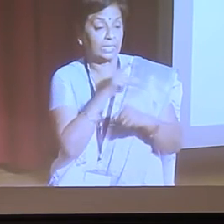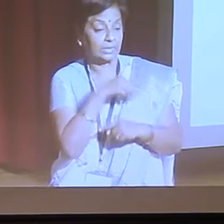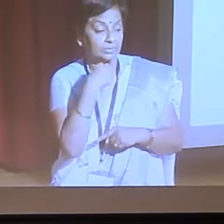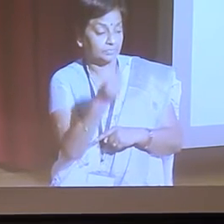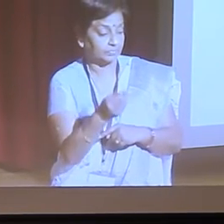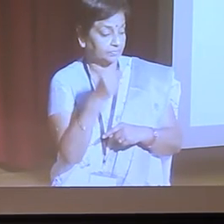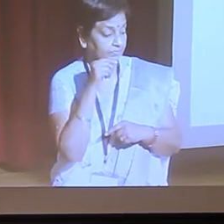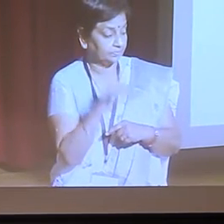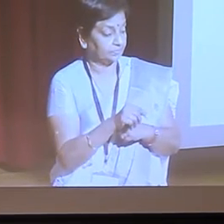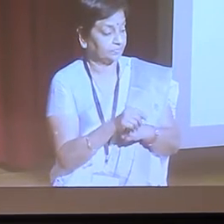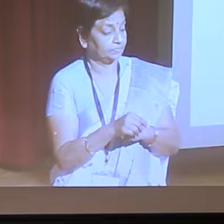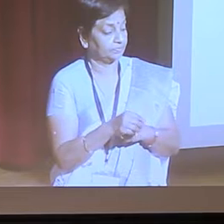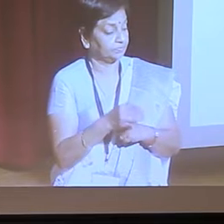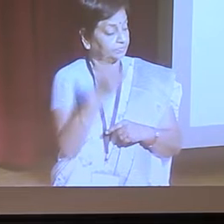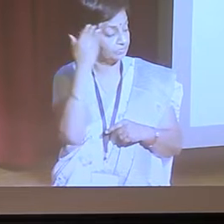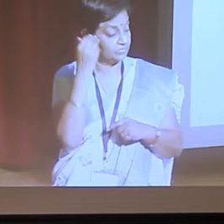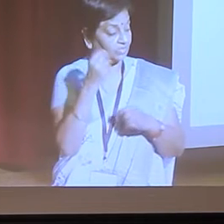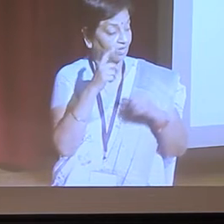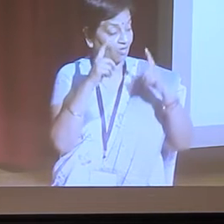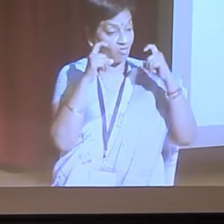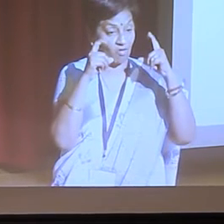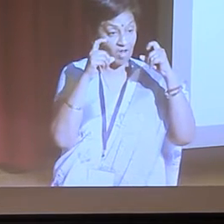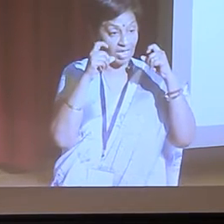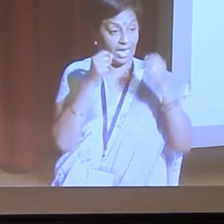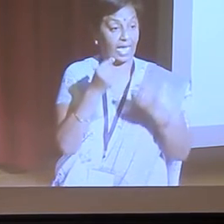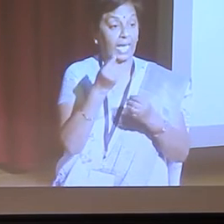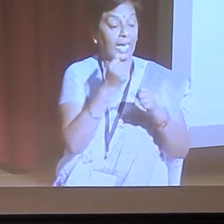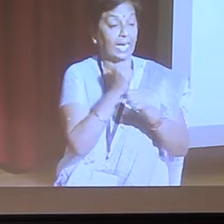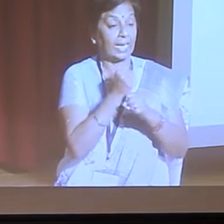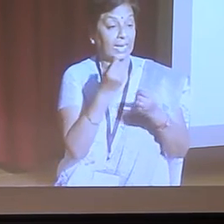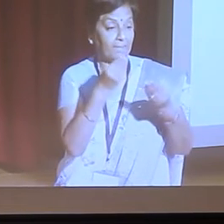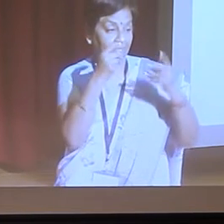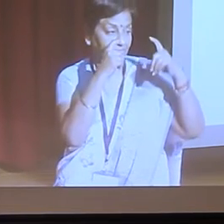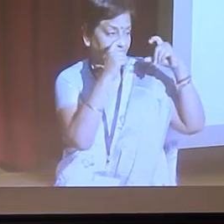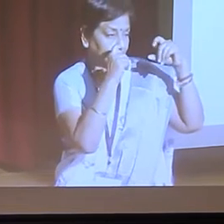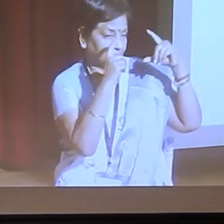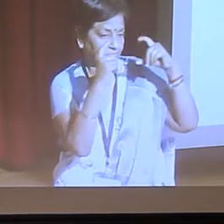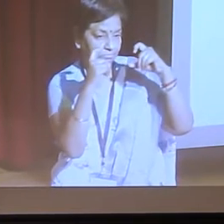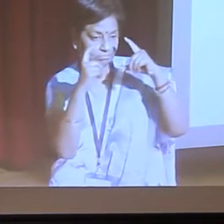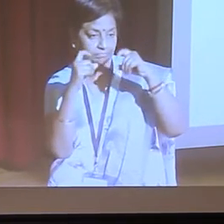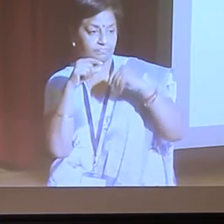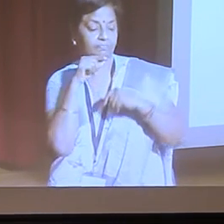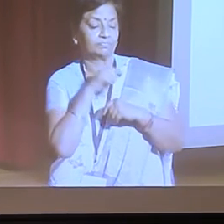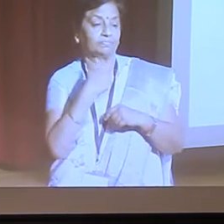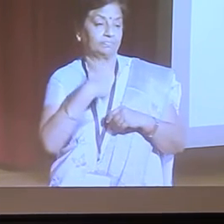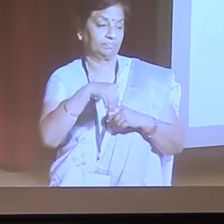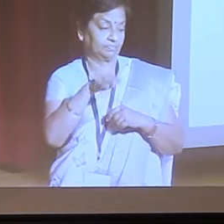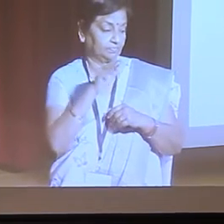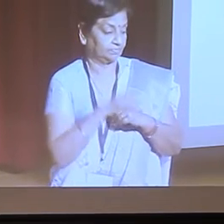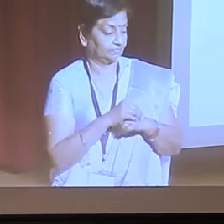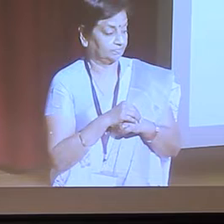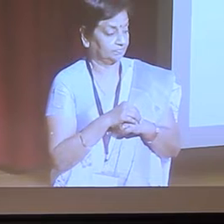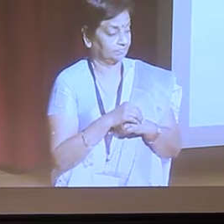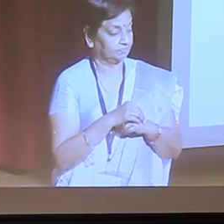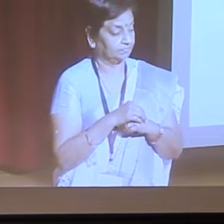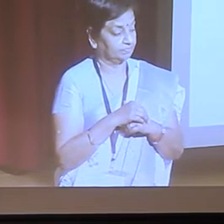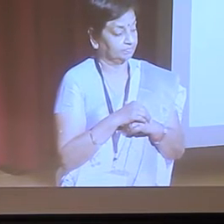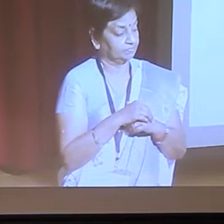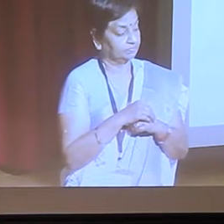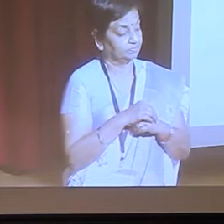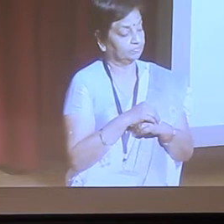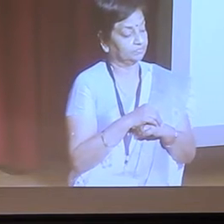ways to make tactile graphics accessible. New methods and materials for producing raised